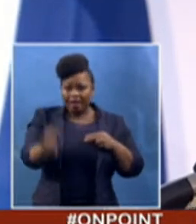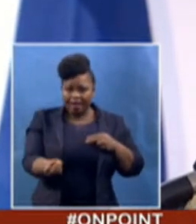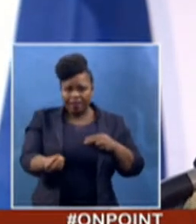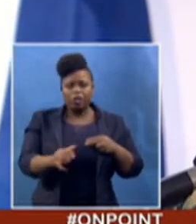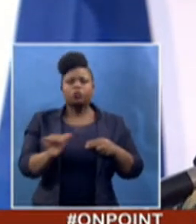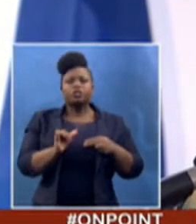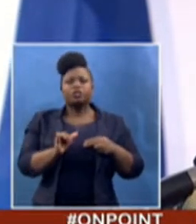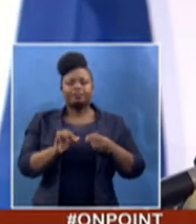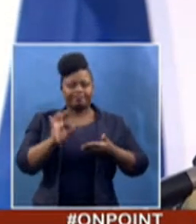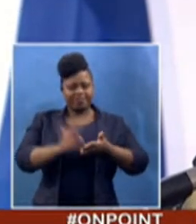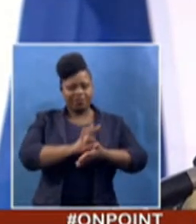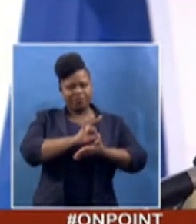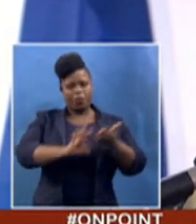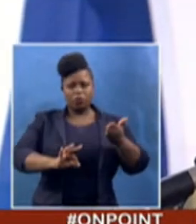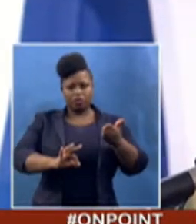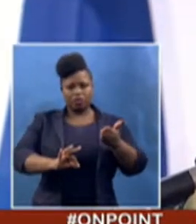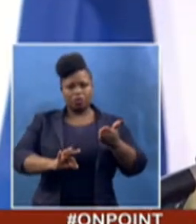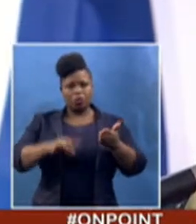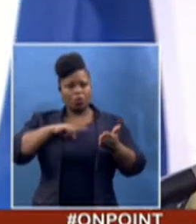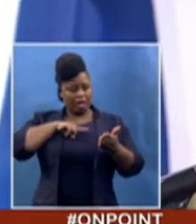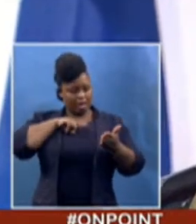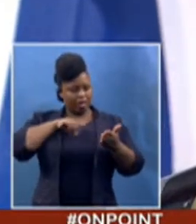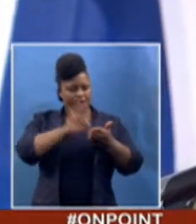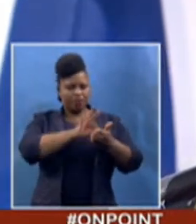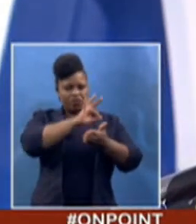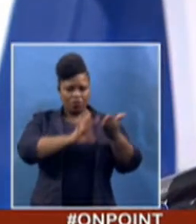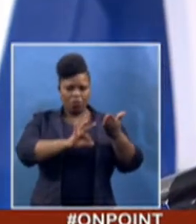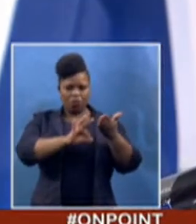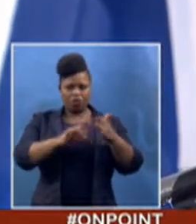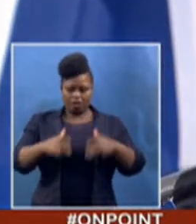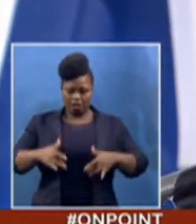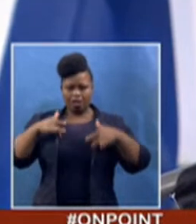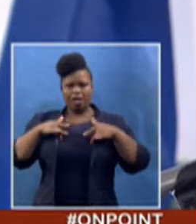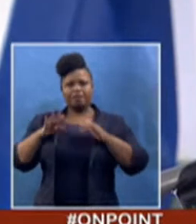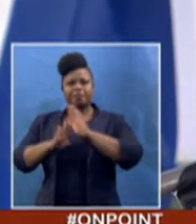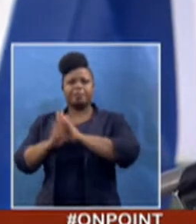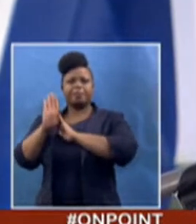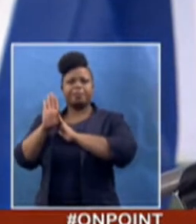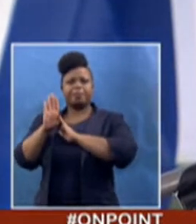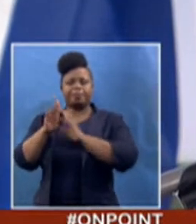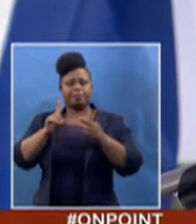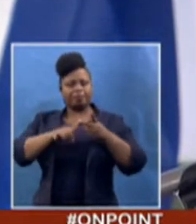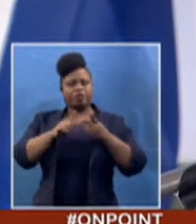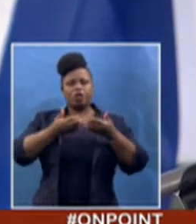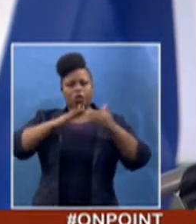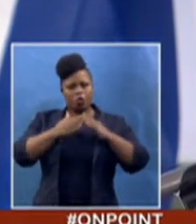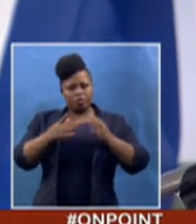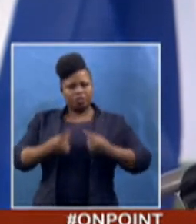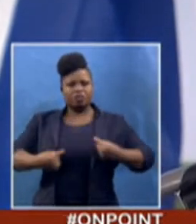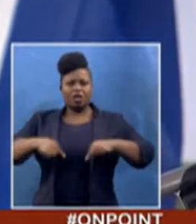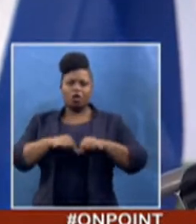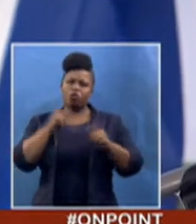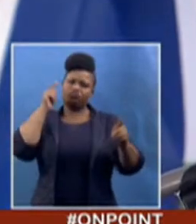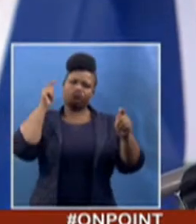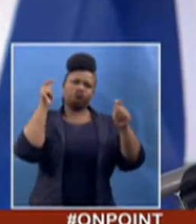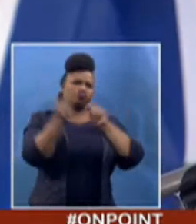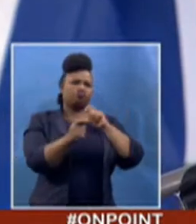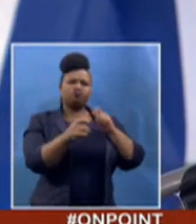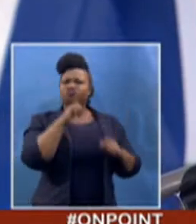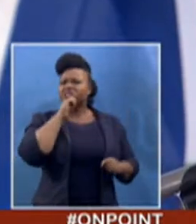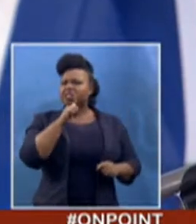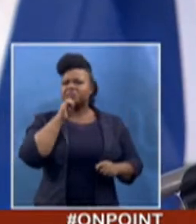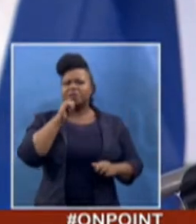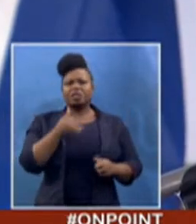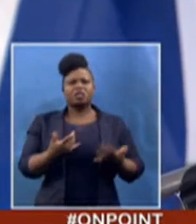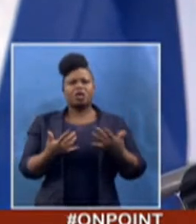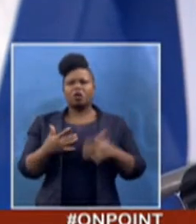can improve our lives and transform our communities. Whether you are in a village or a